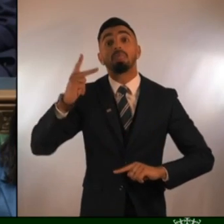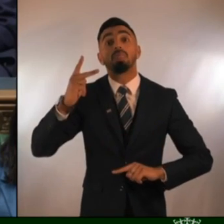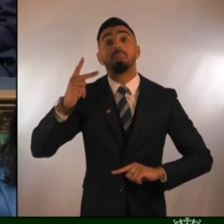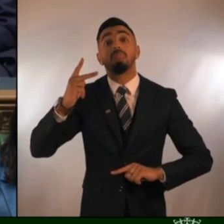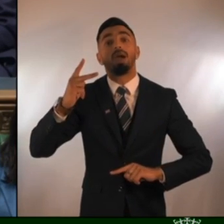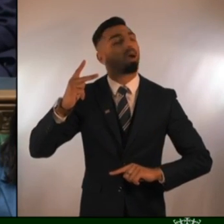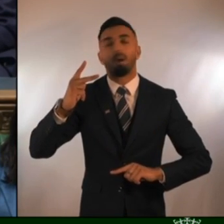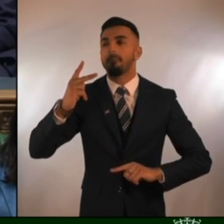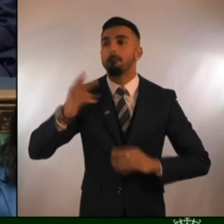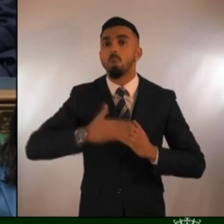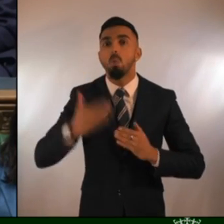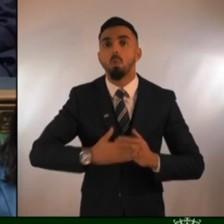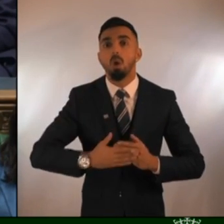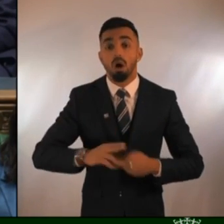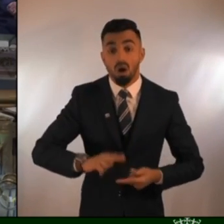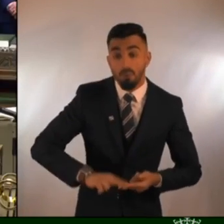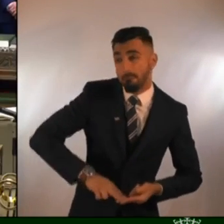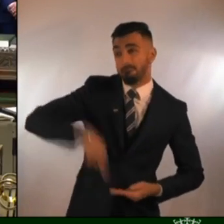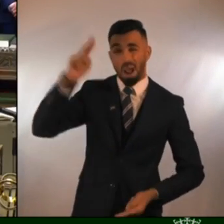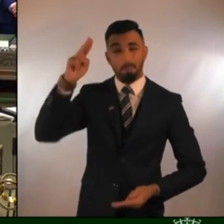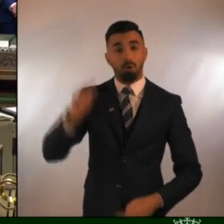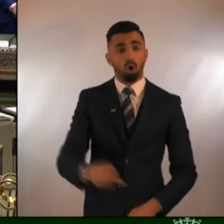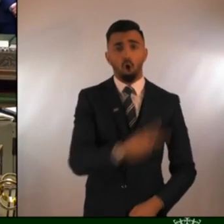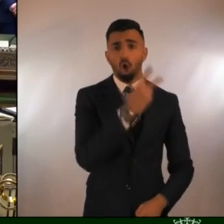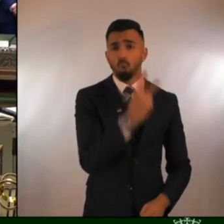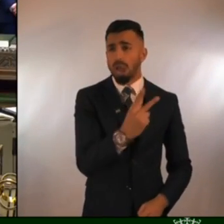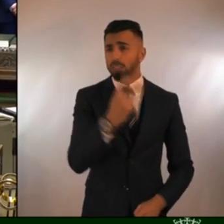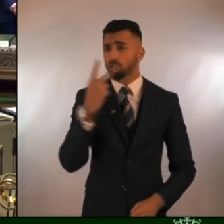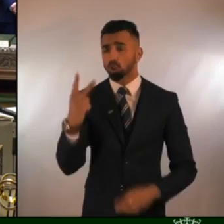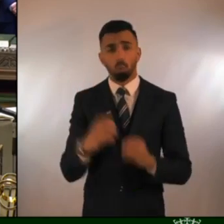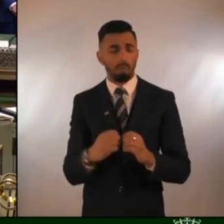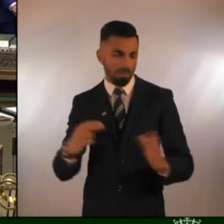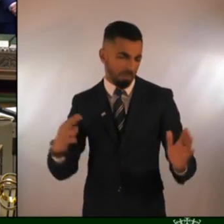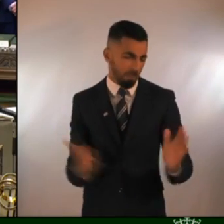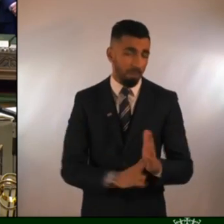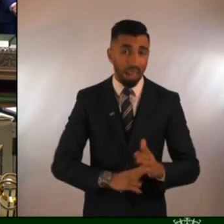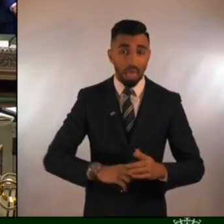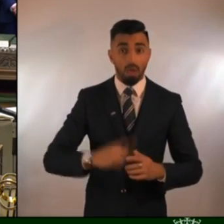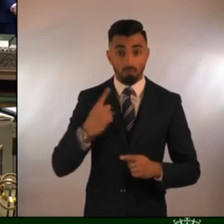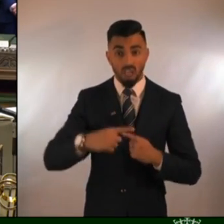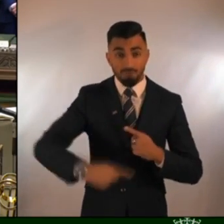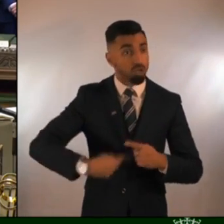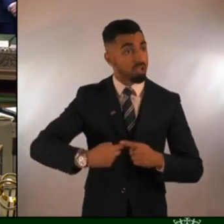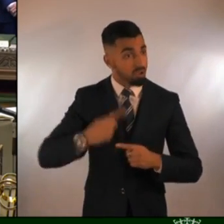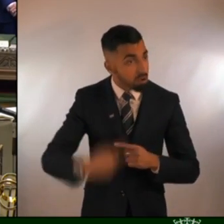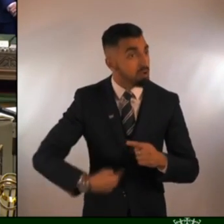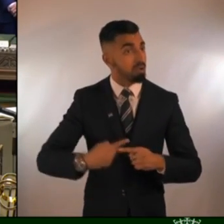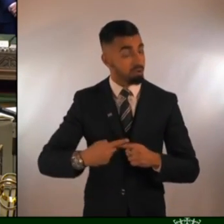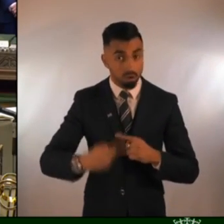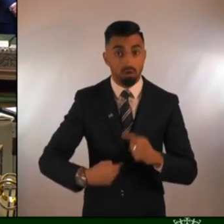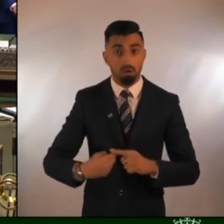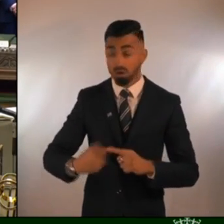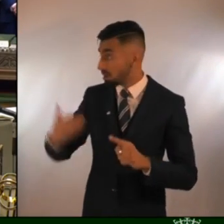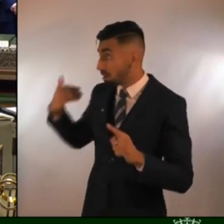to £22 billion a year. That is the fastest and largest increase in R&D spend